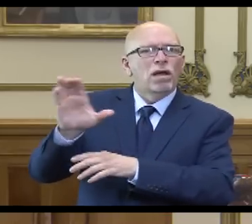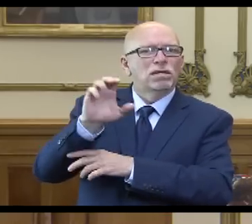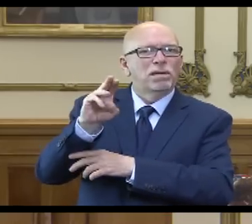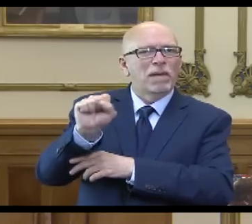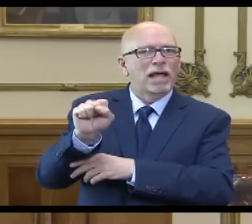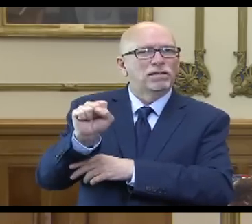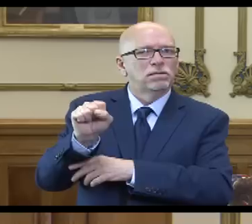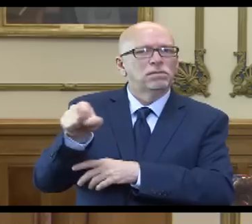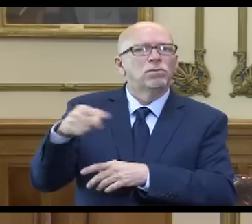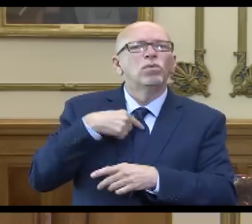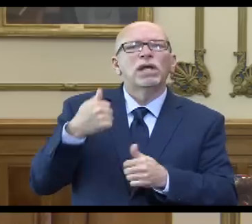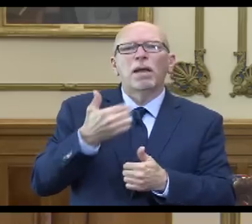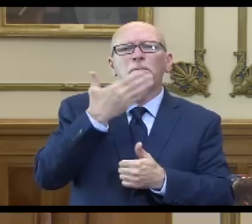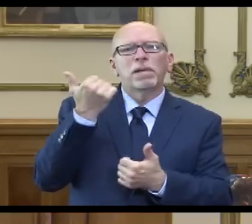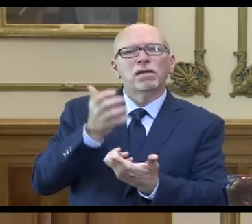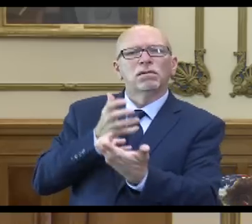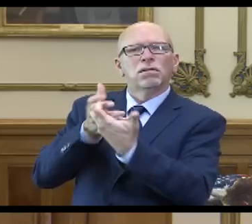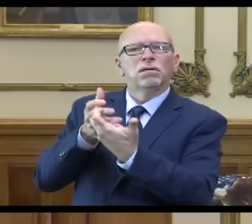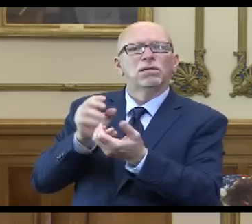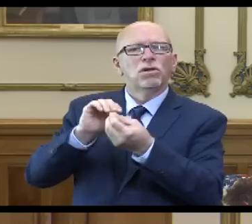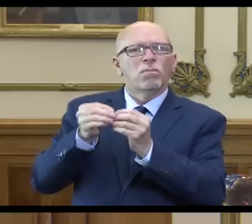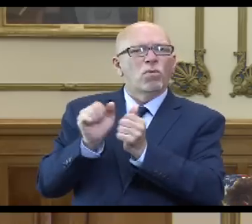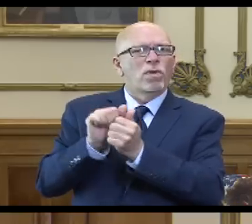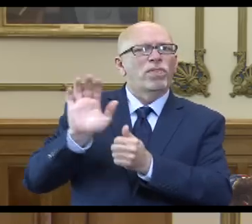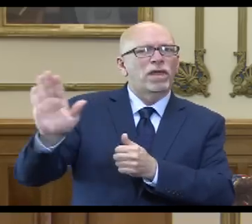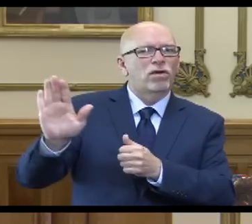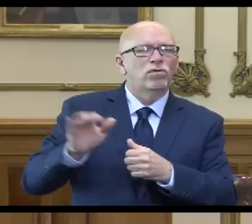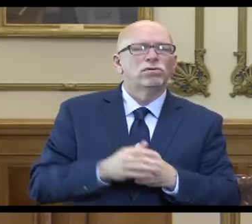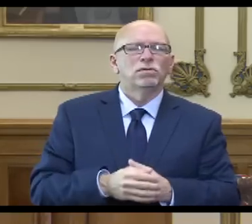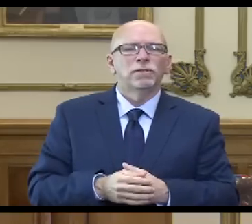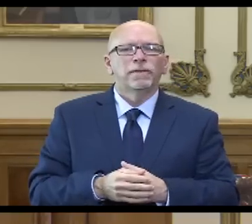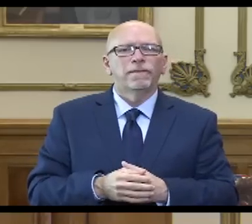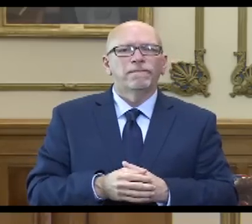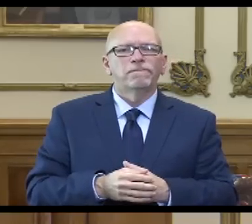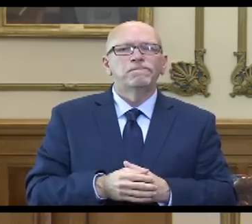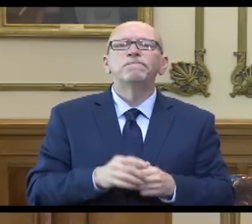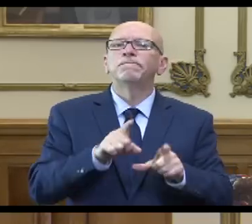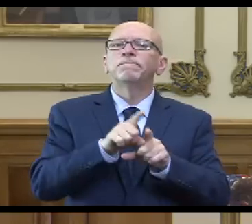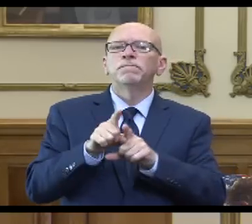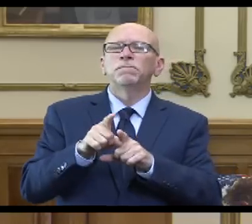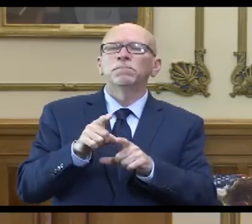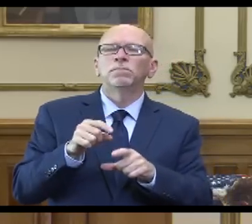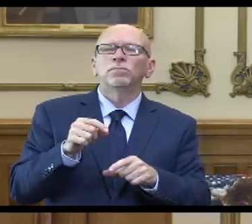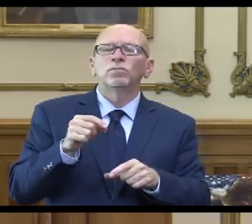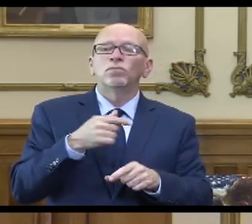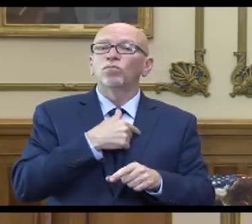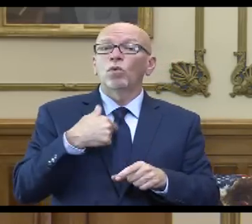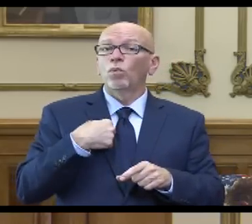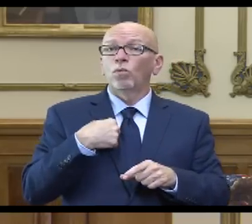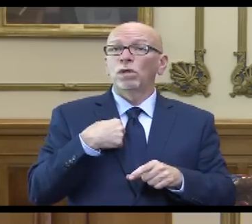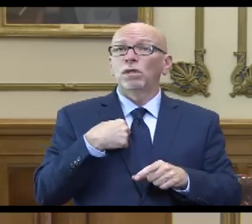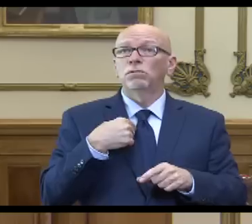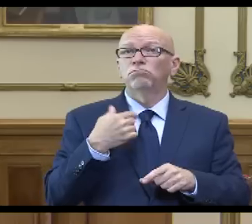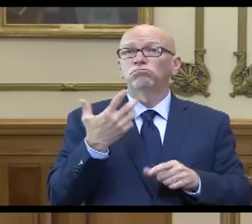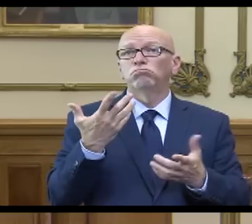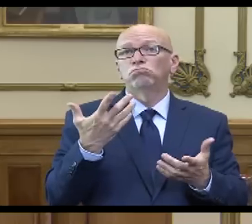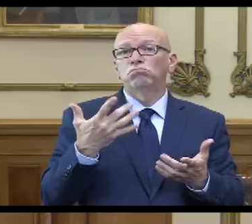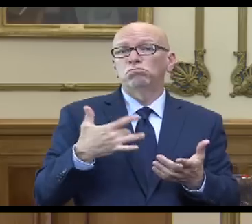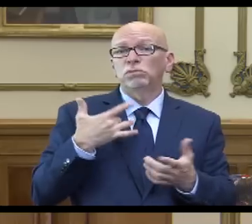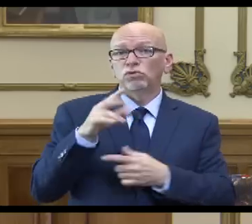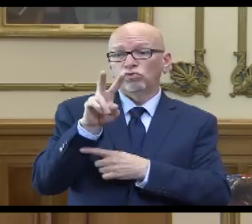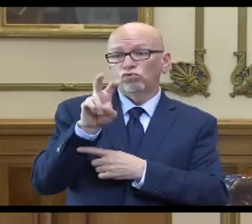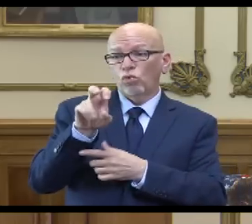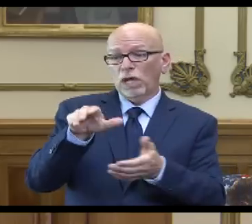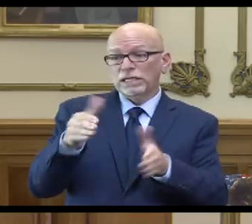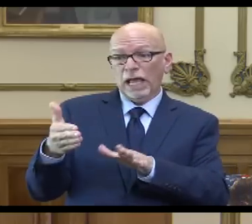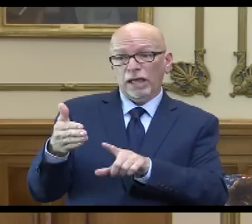CMS to better align our numbers with theirs. I will also mention we do not believe that those 200